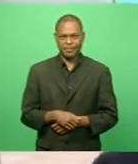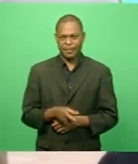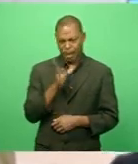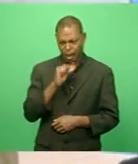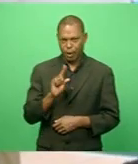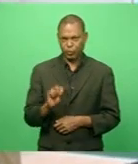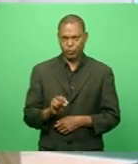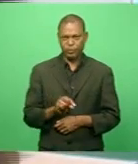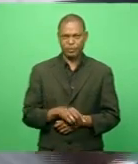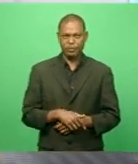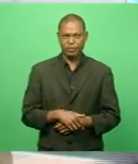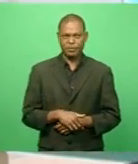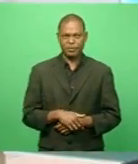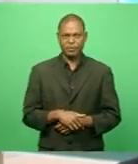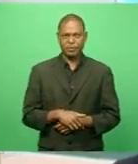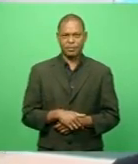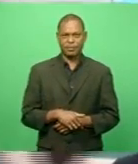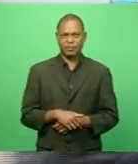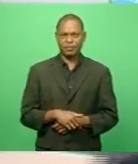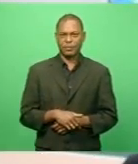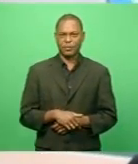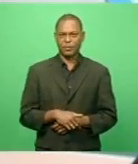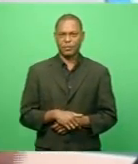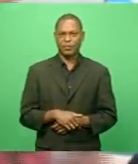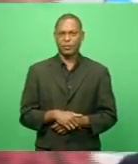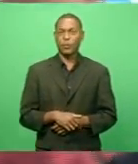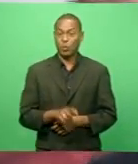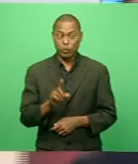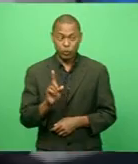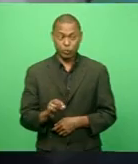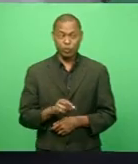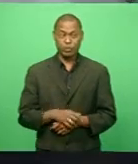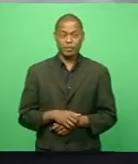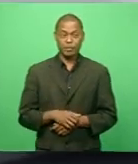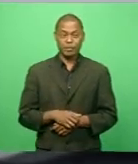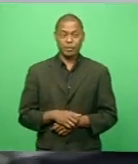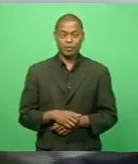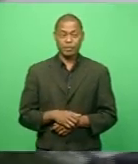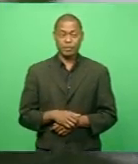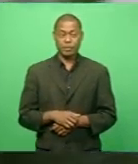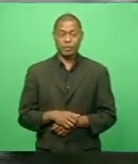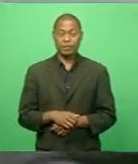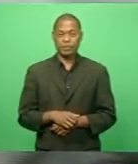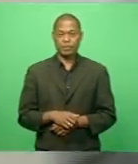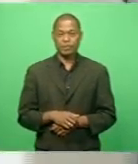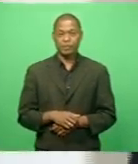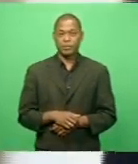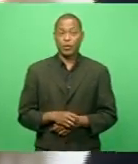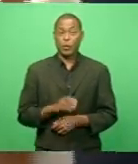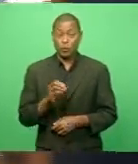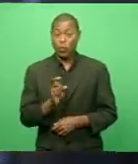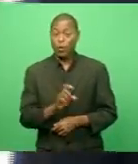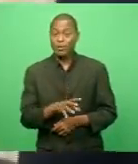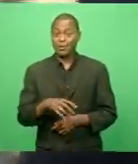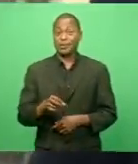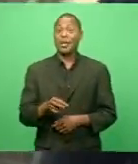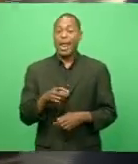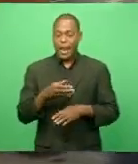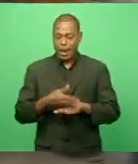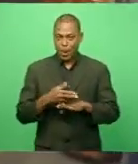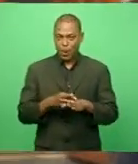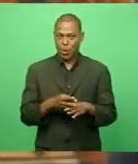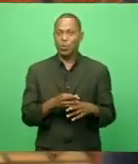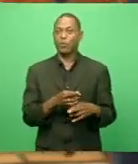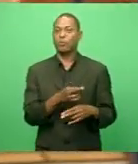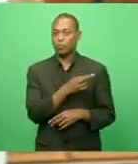he'll exceedingly perform well in the post. Ratunaingama took up his new role this morning.